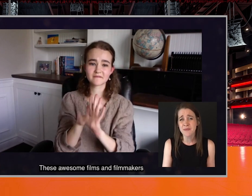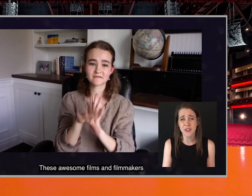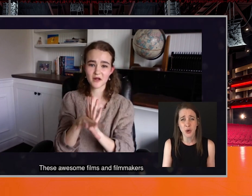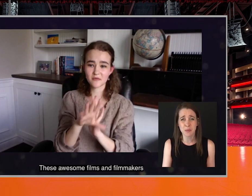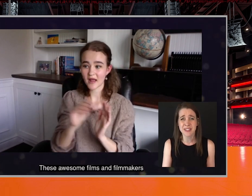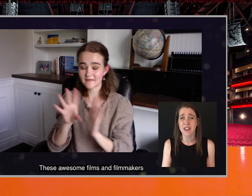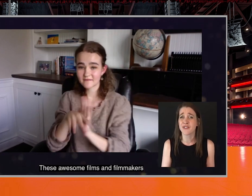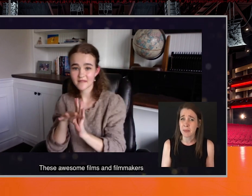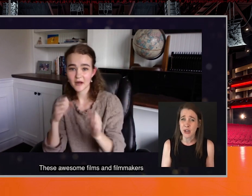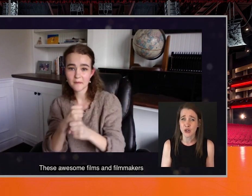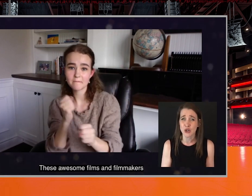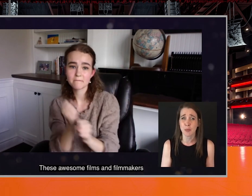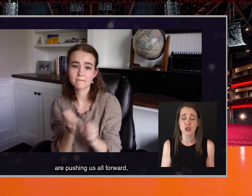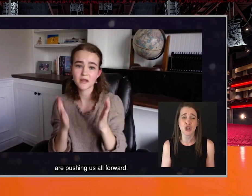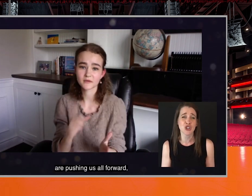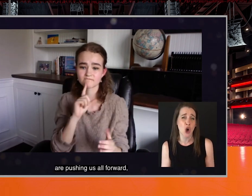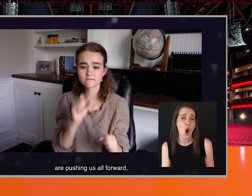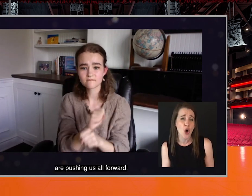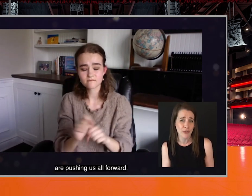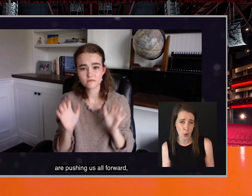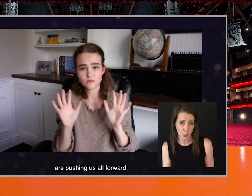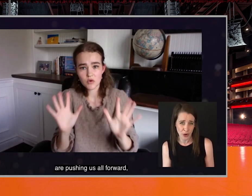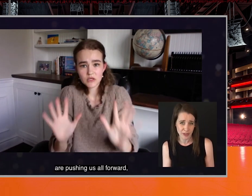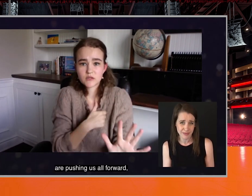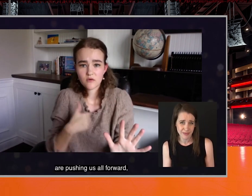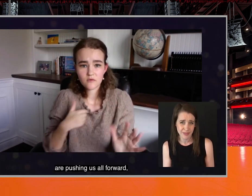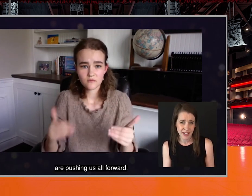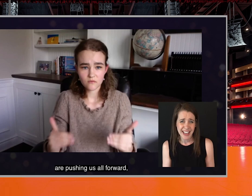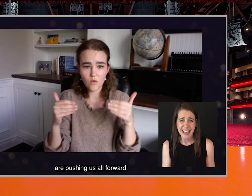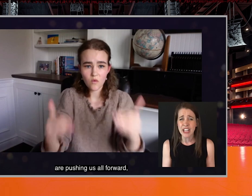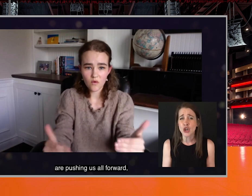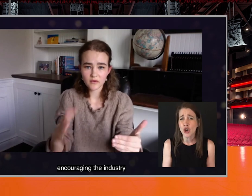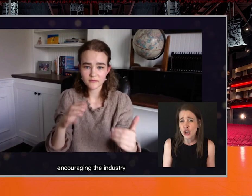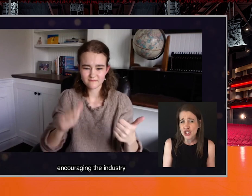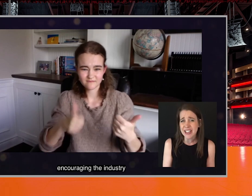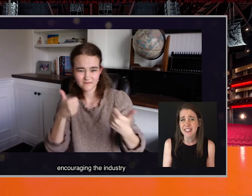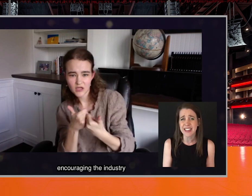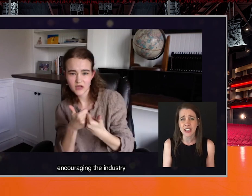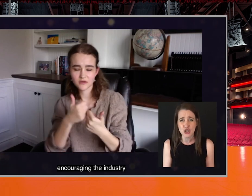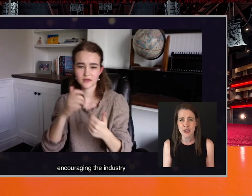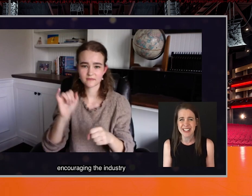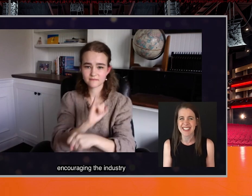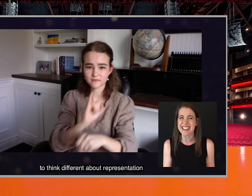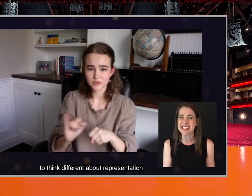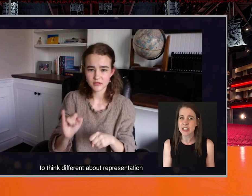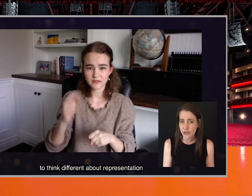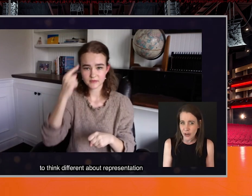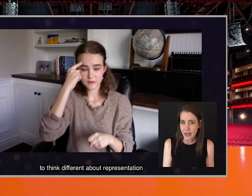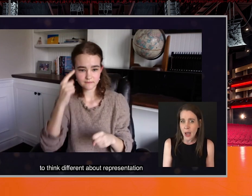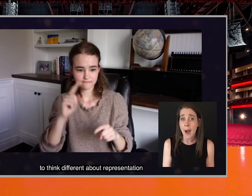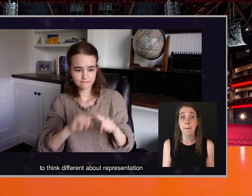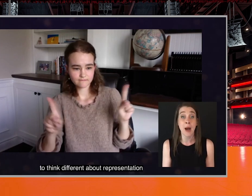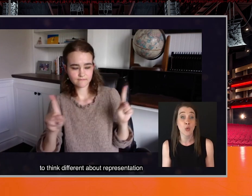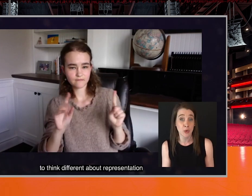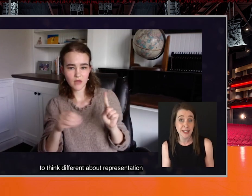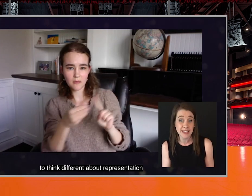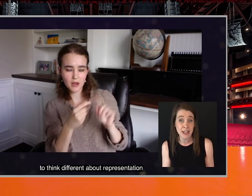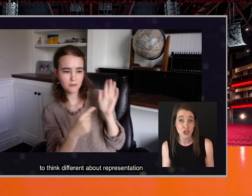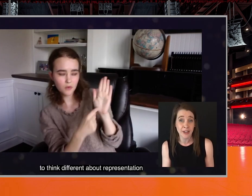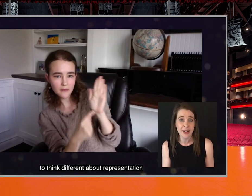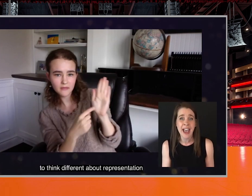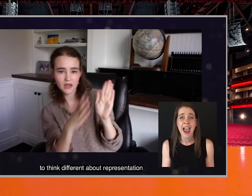These awesome films and filmmakers are pushing us all forward, encouraging the industry to think different